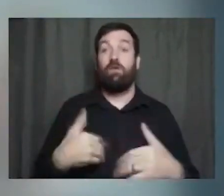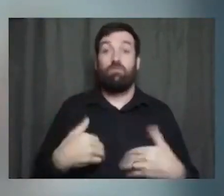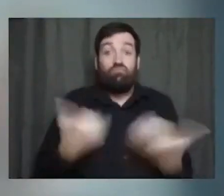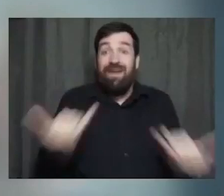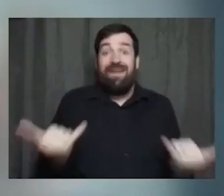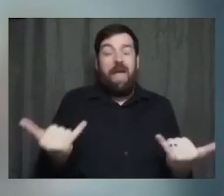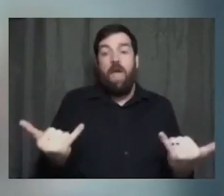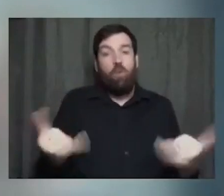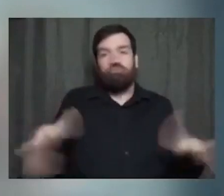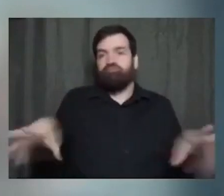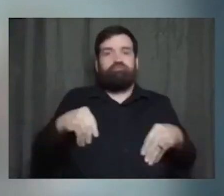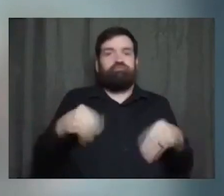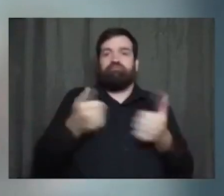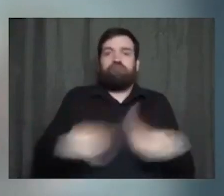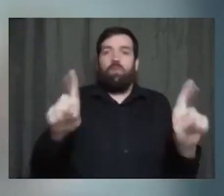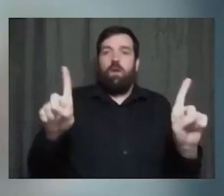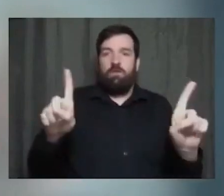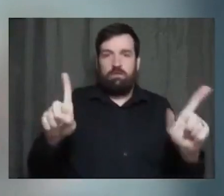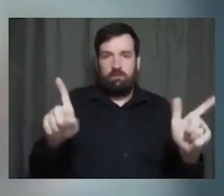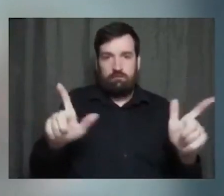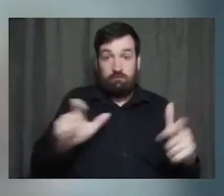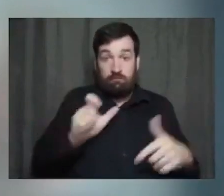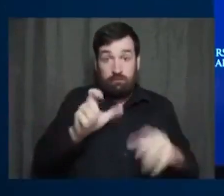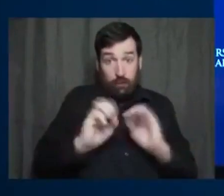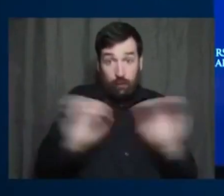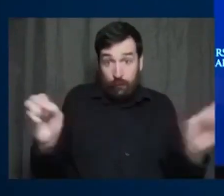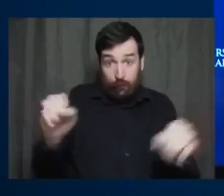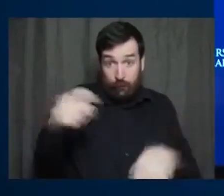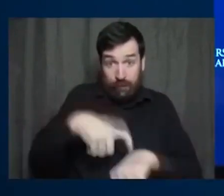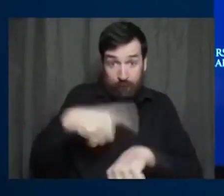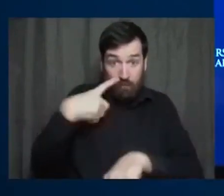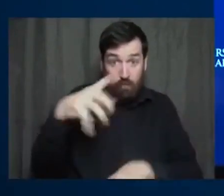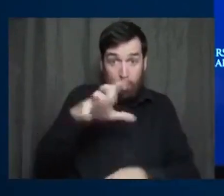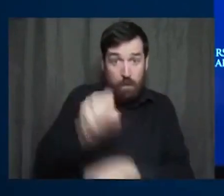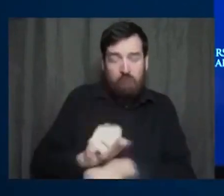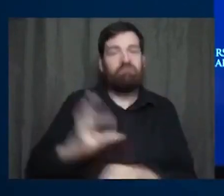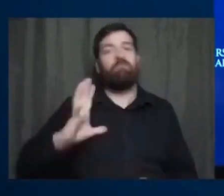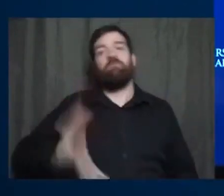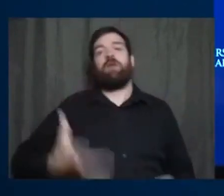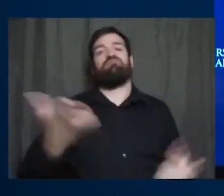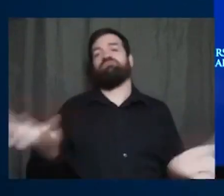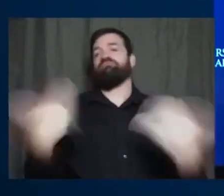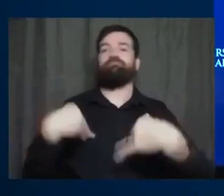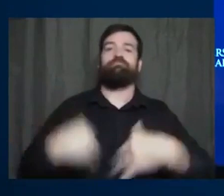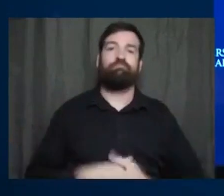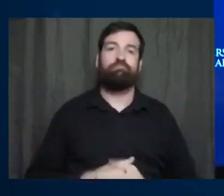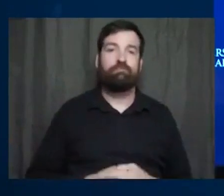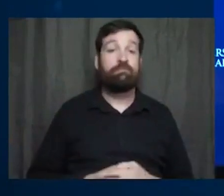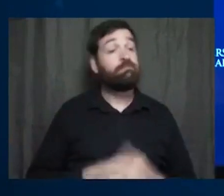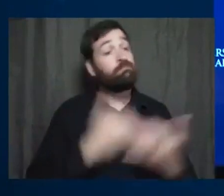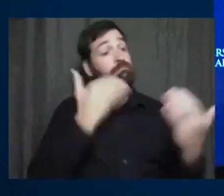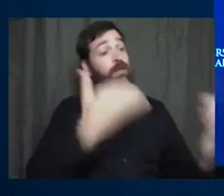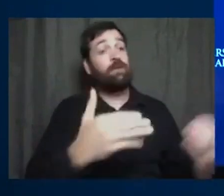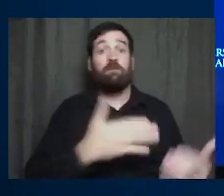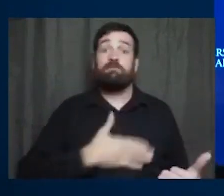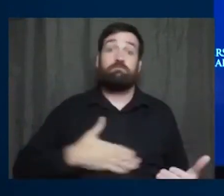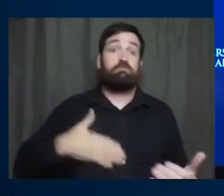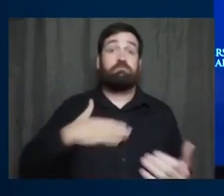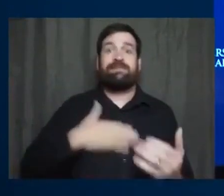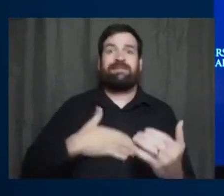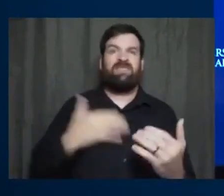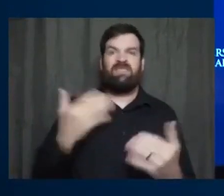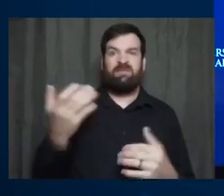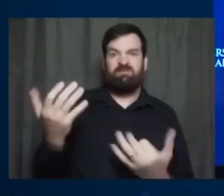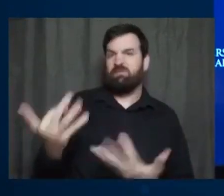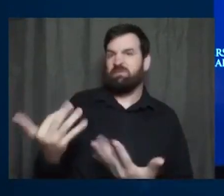in. So if you don't have time to make an appointment, don't worry about it. Come on in. Yeah, well, thank you. So please stay with us right now.